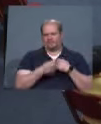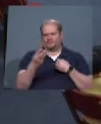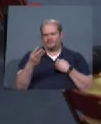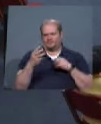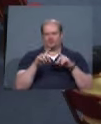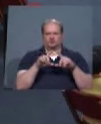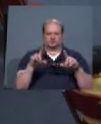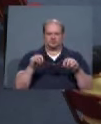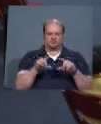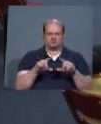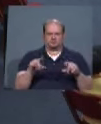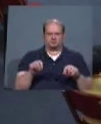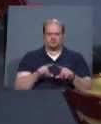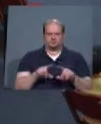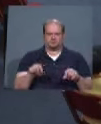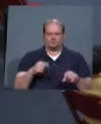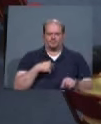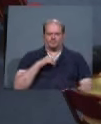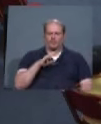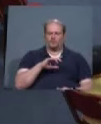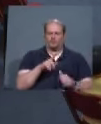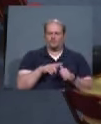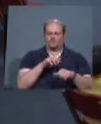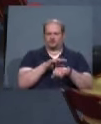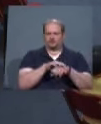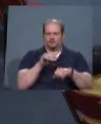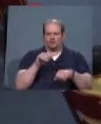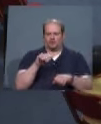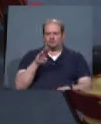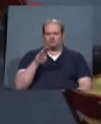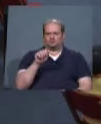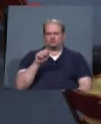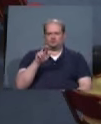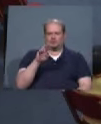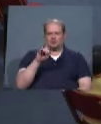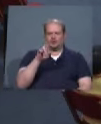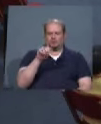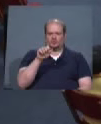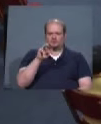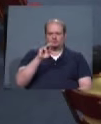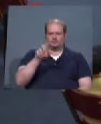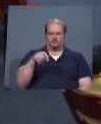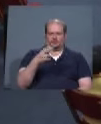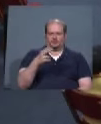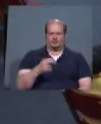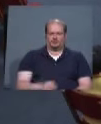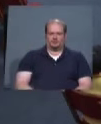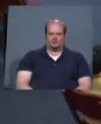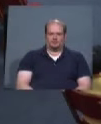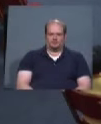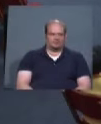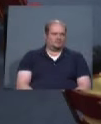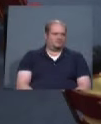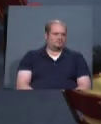several cards, and I will first call on Barbara Smith.